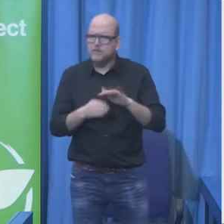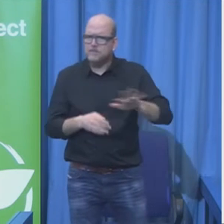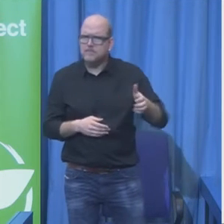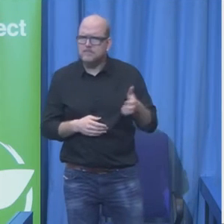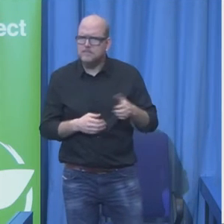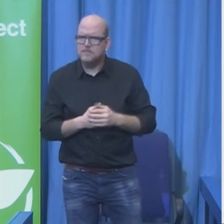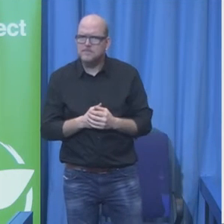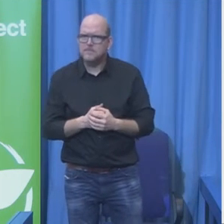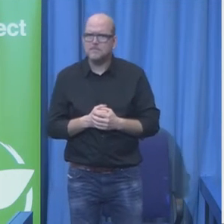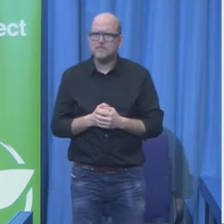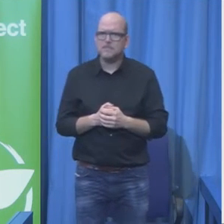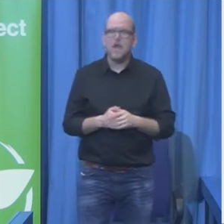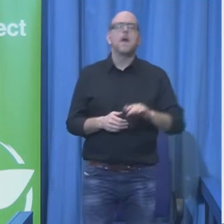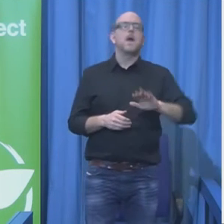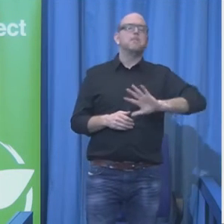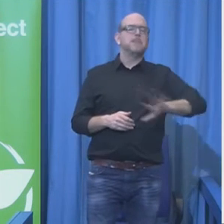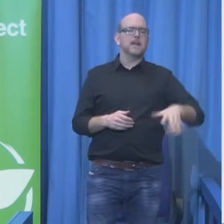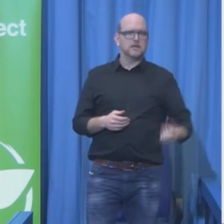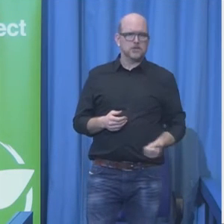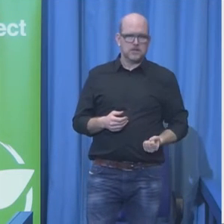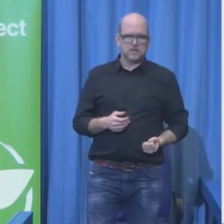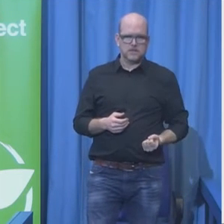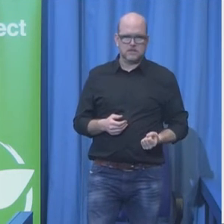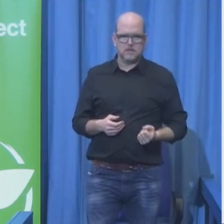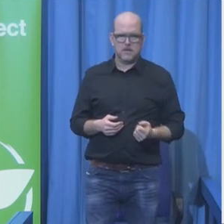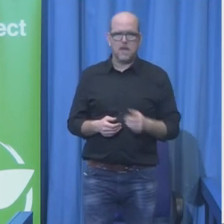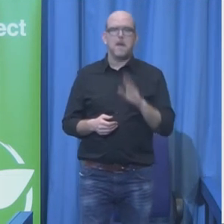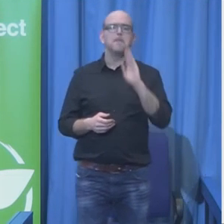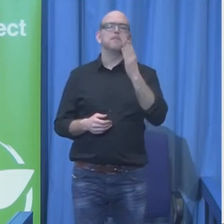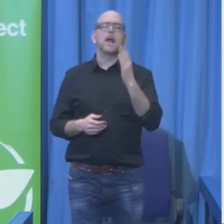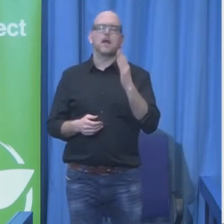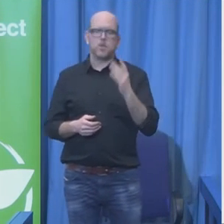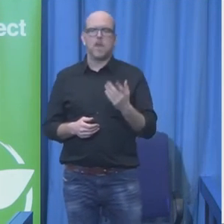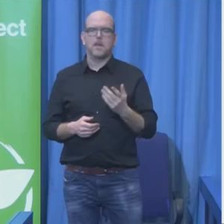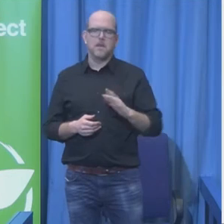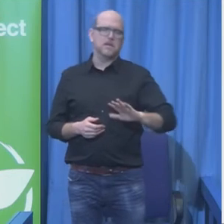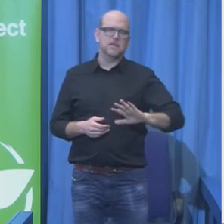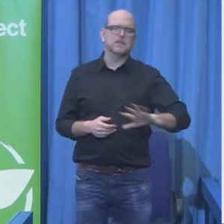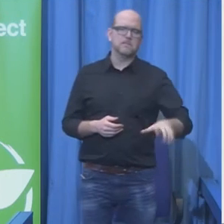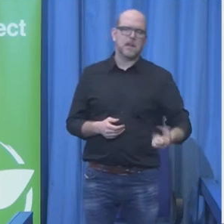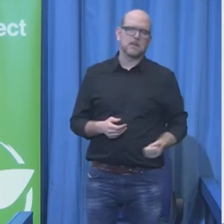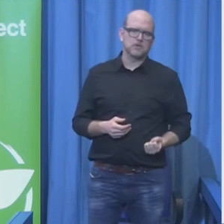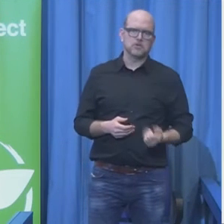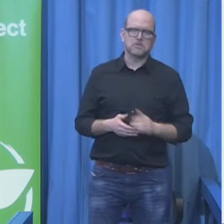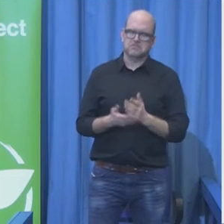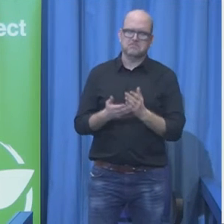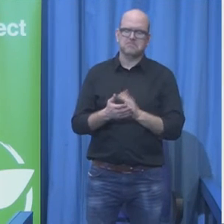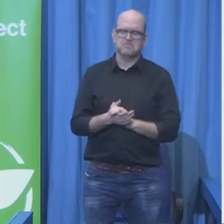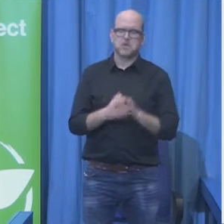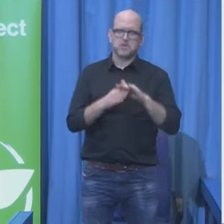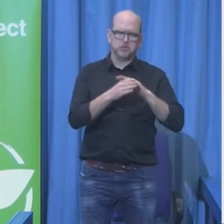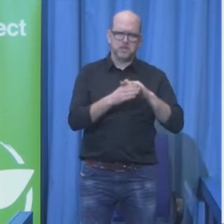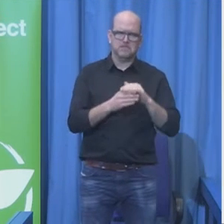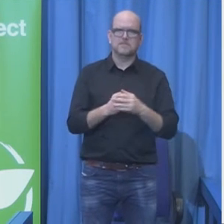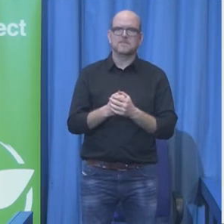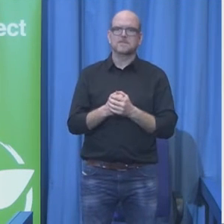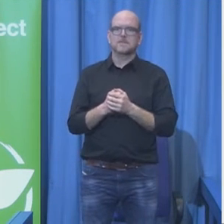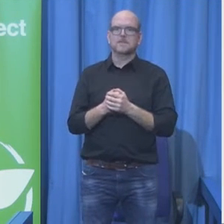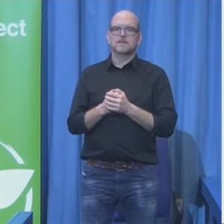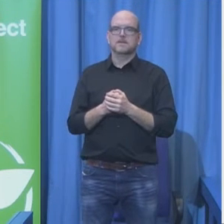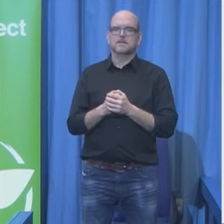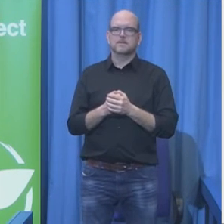Friends, believe me, if community have respect and positive thinking, then people with disabilities could